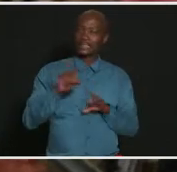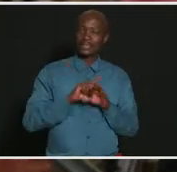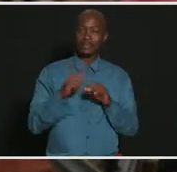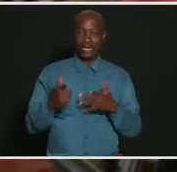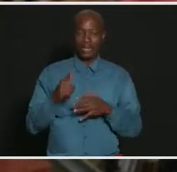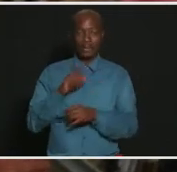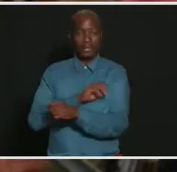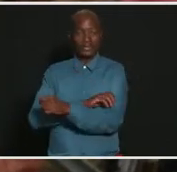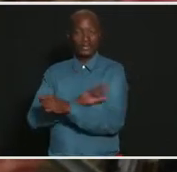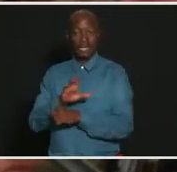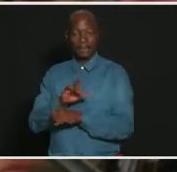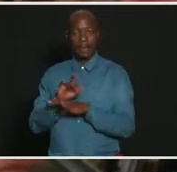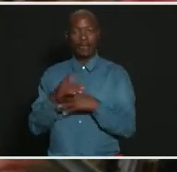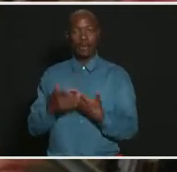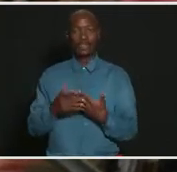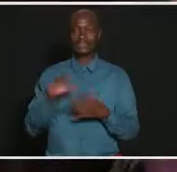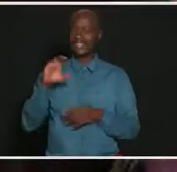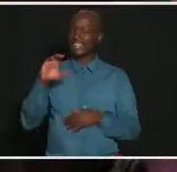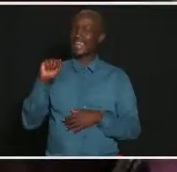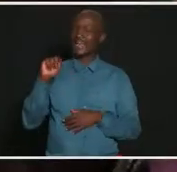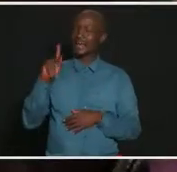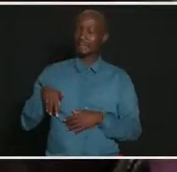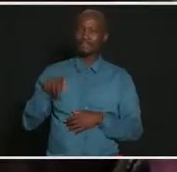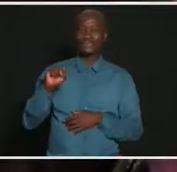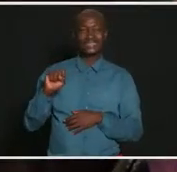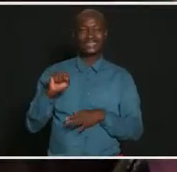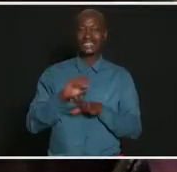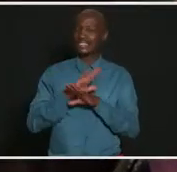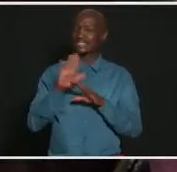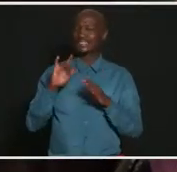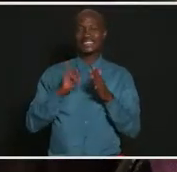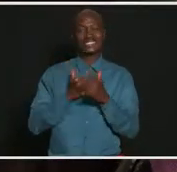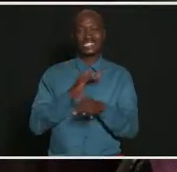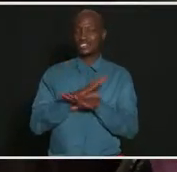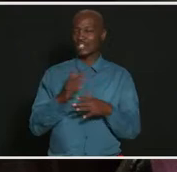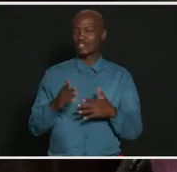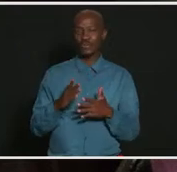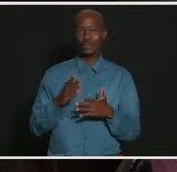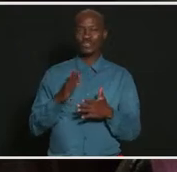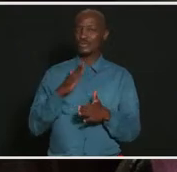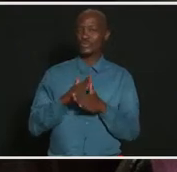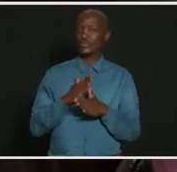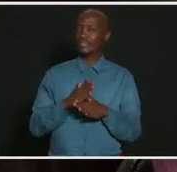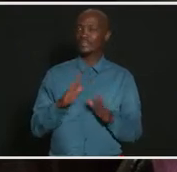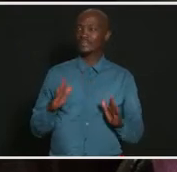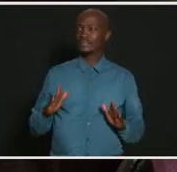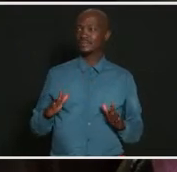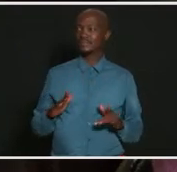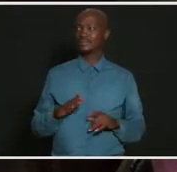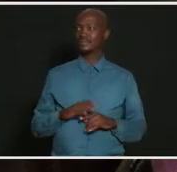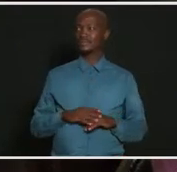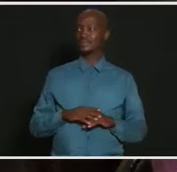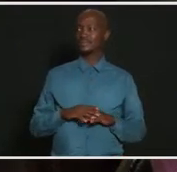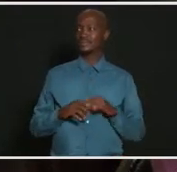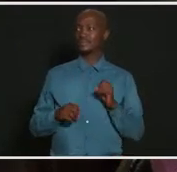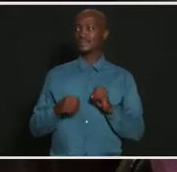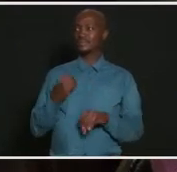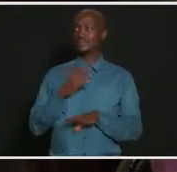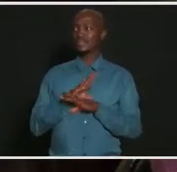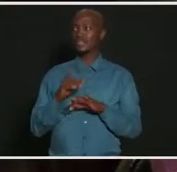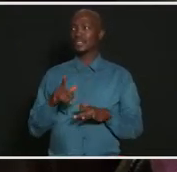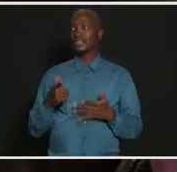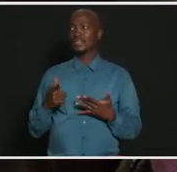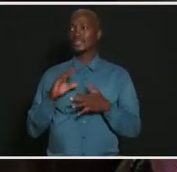curriculum they use caps is just not cutting it there are so many resources that we